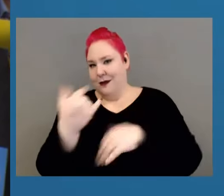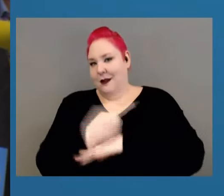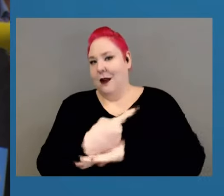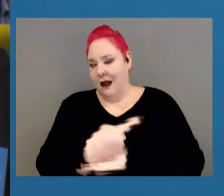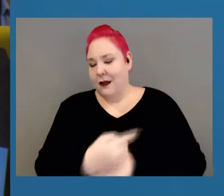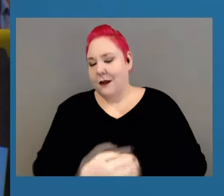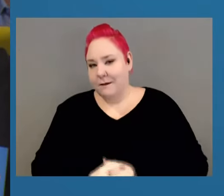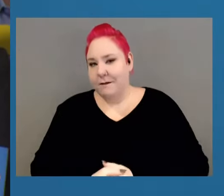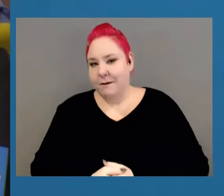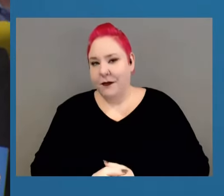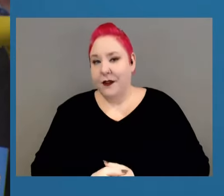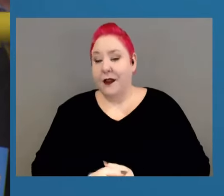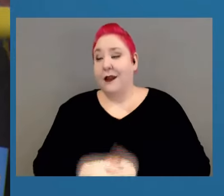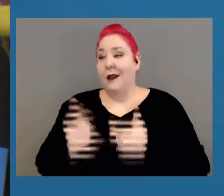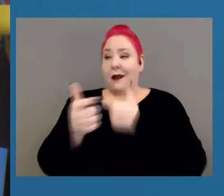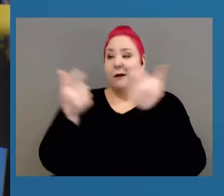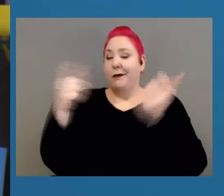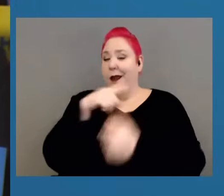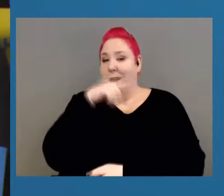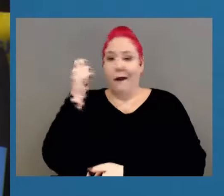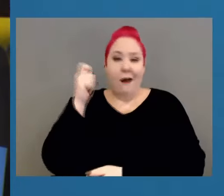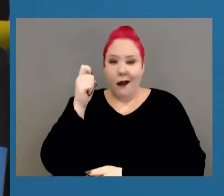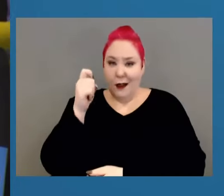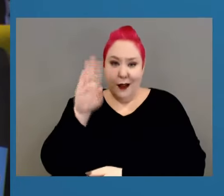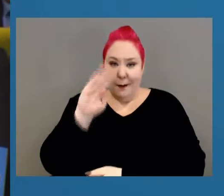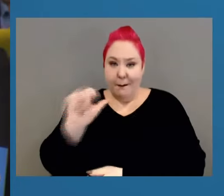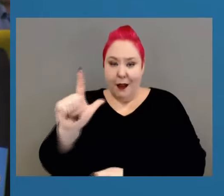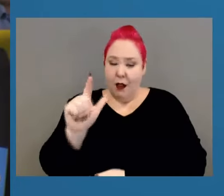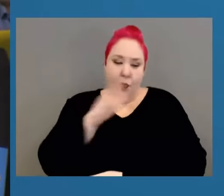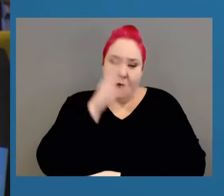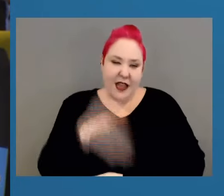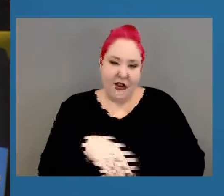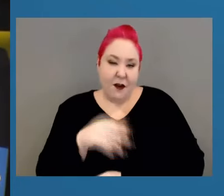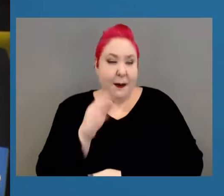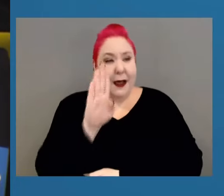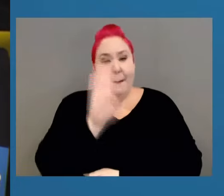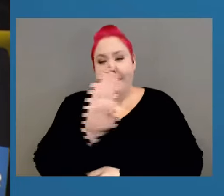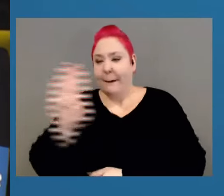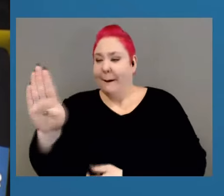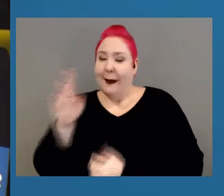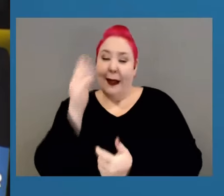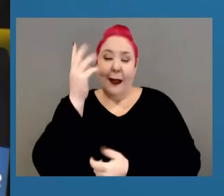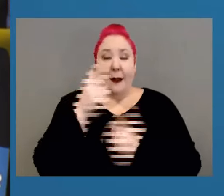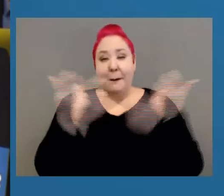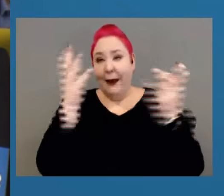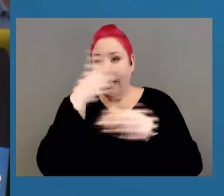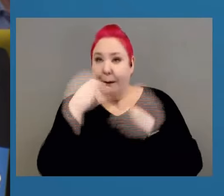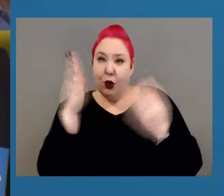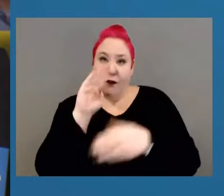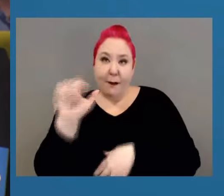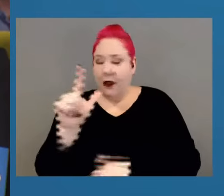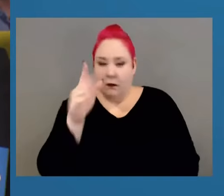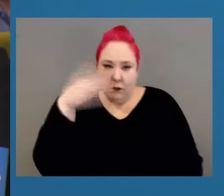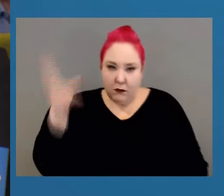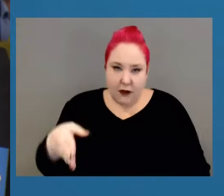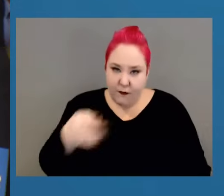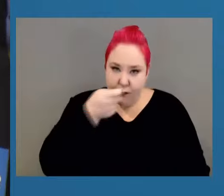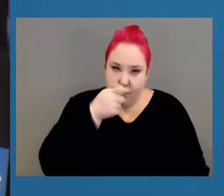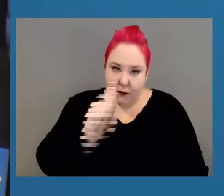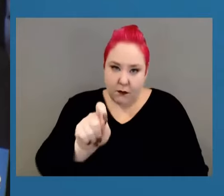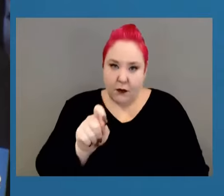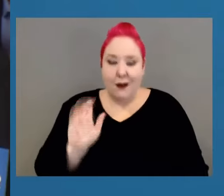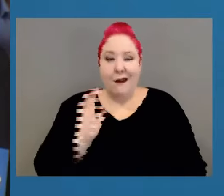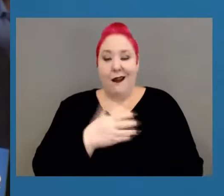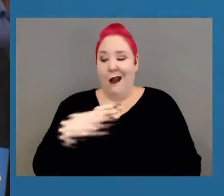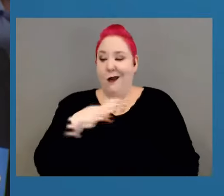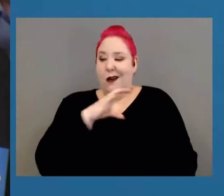ugly bill. It'll never be the big beautiful bill, no matter how many times he wants to call that. And our Congress member had to endure the torture of